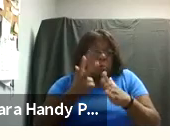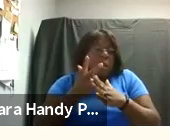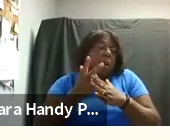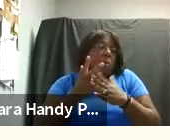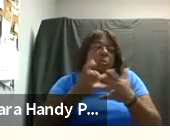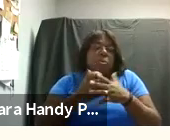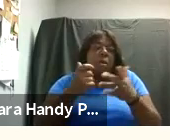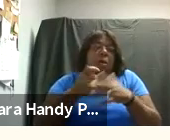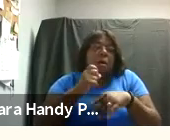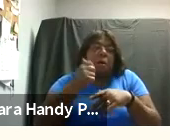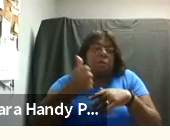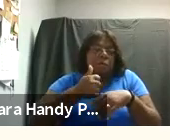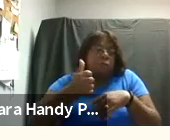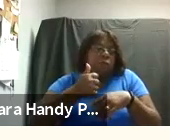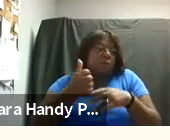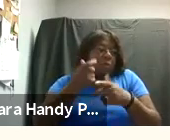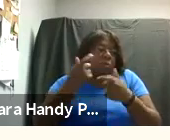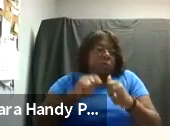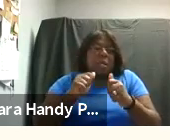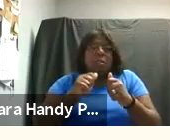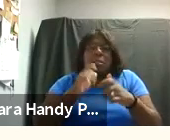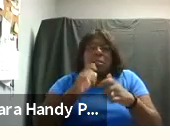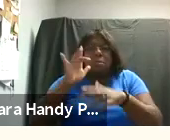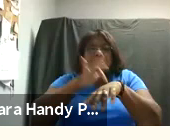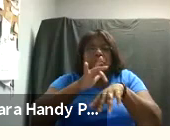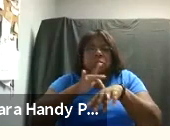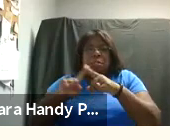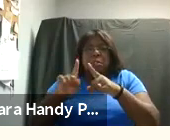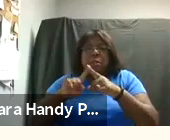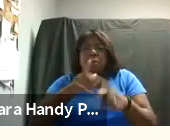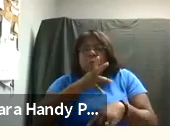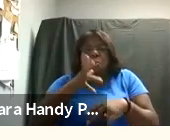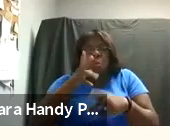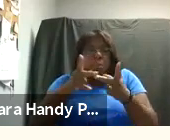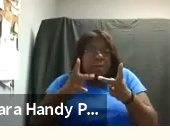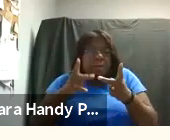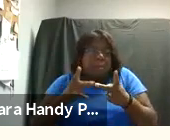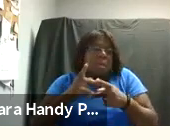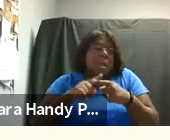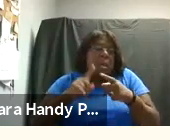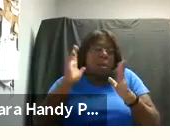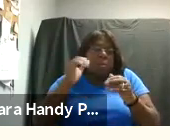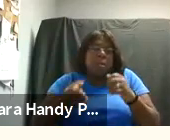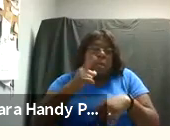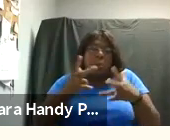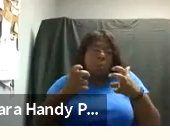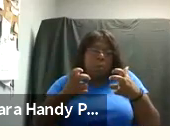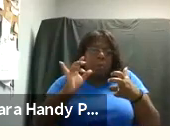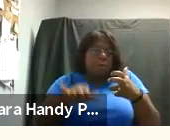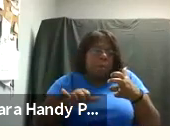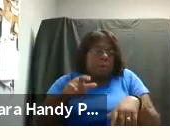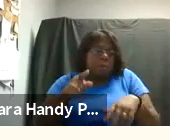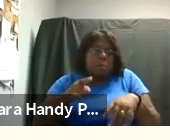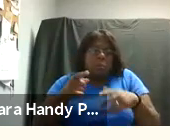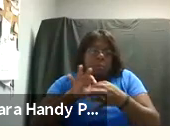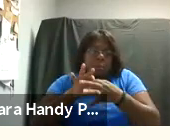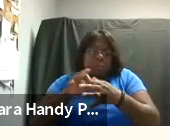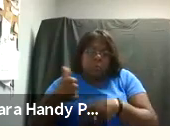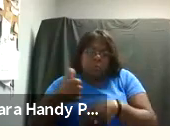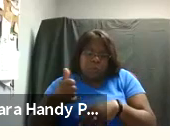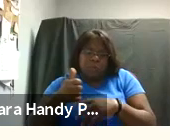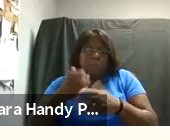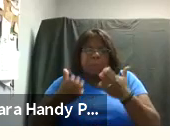try to hit some of these rural places where we're trying to build capacity. I totally understand that we don't want to maybe put that right to travel, just maybe looking